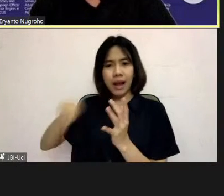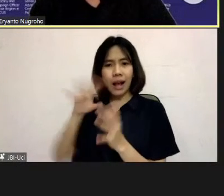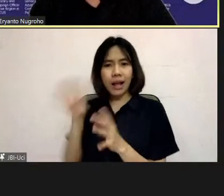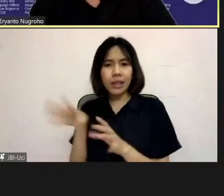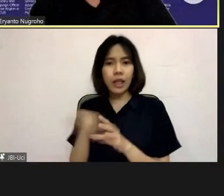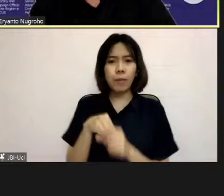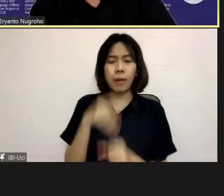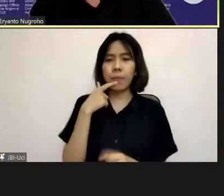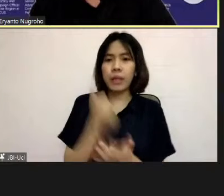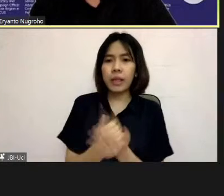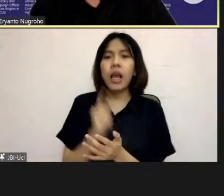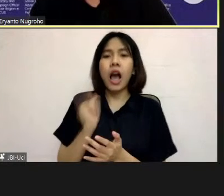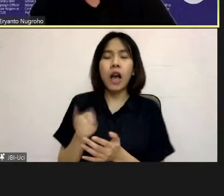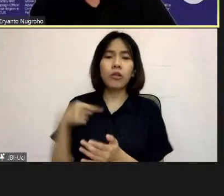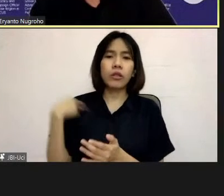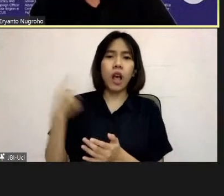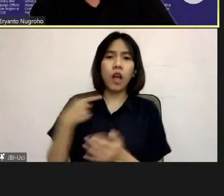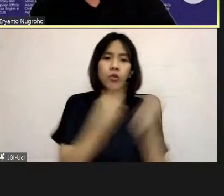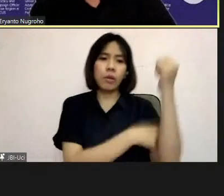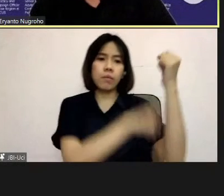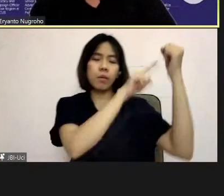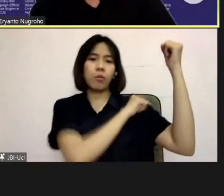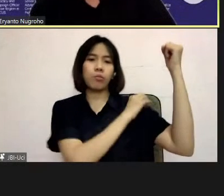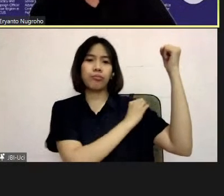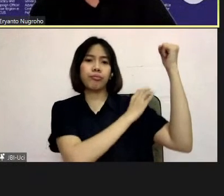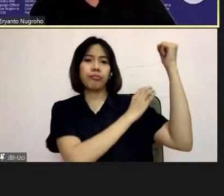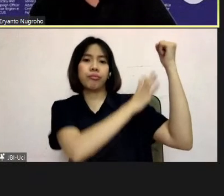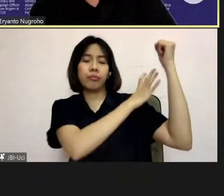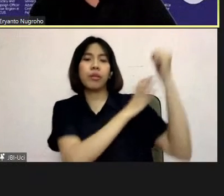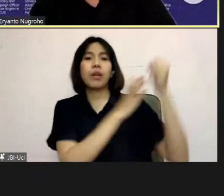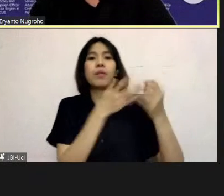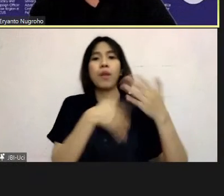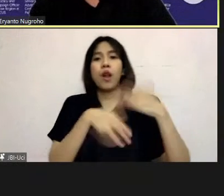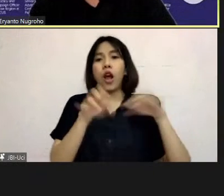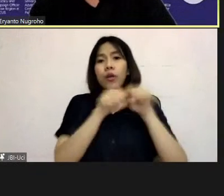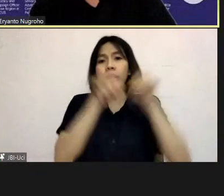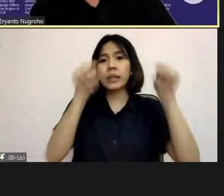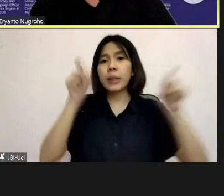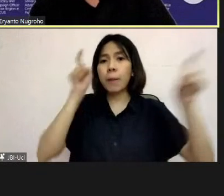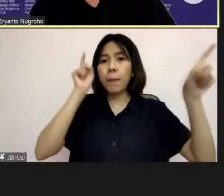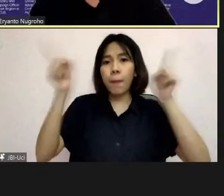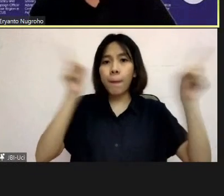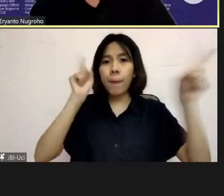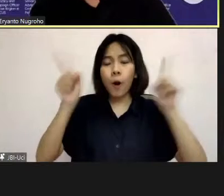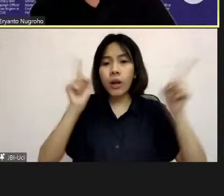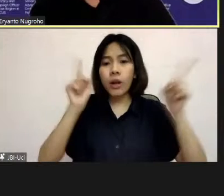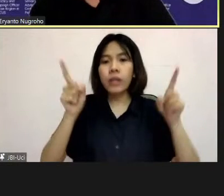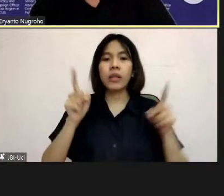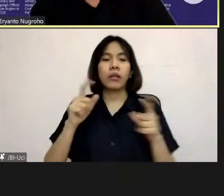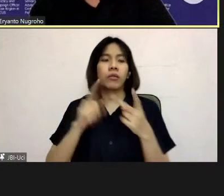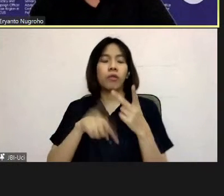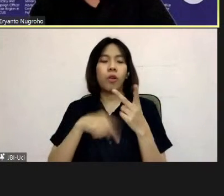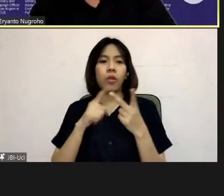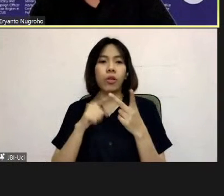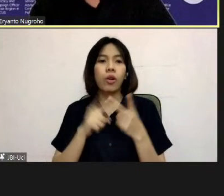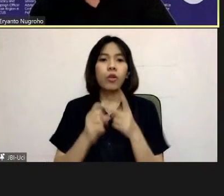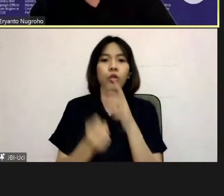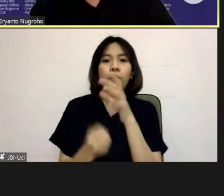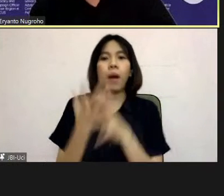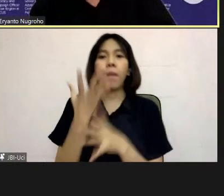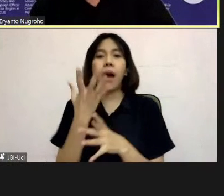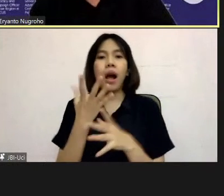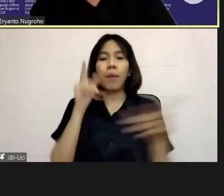improves the efficacy of a political system, as well as policy development and implementation.